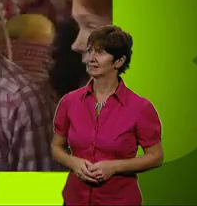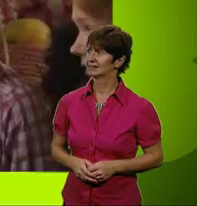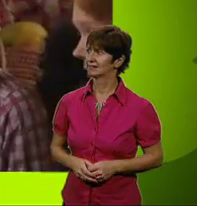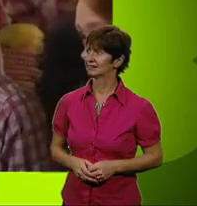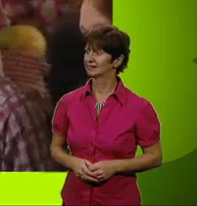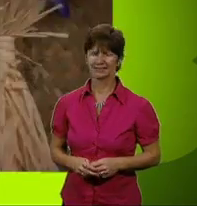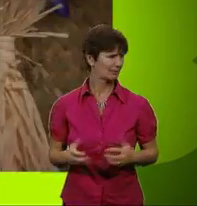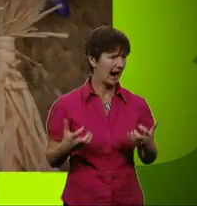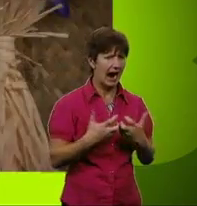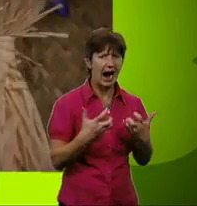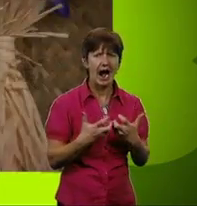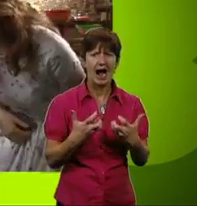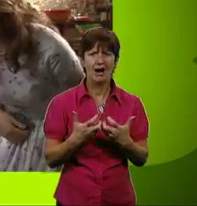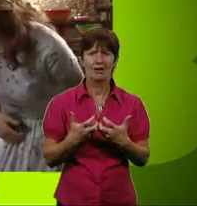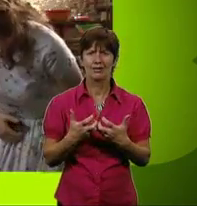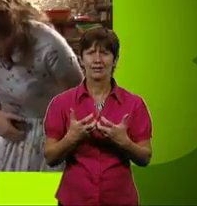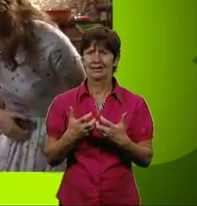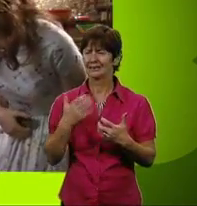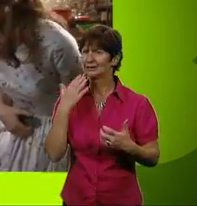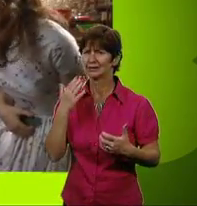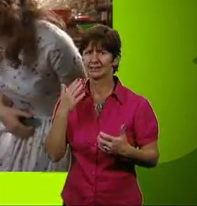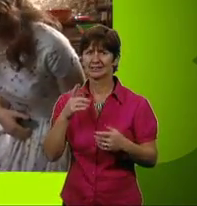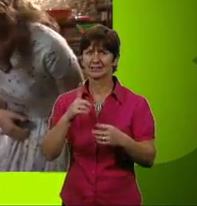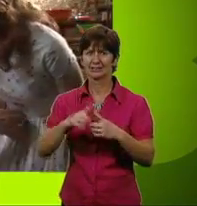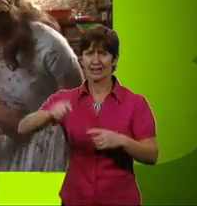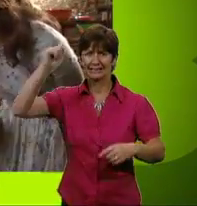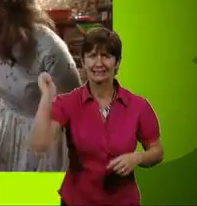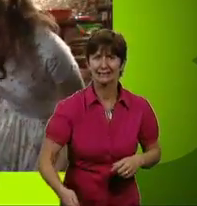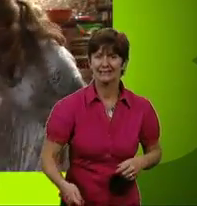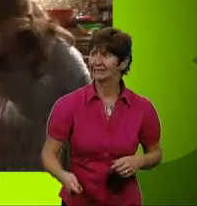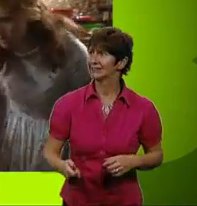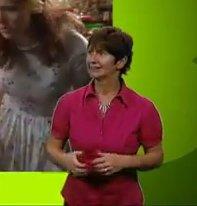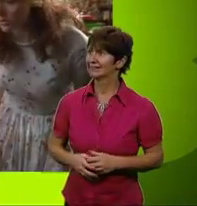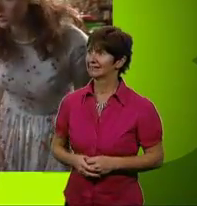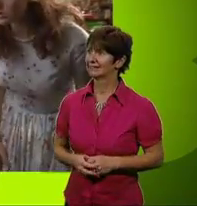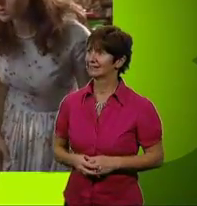Yeah, but how? I don't know. Try smashing it.